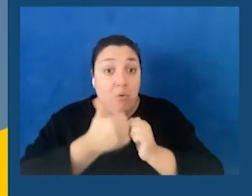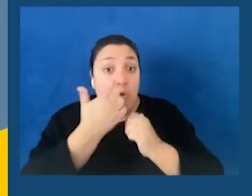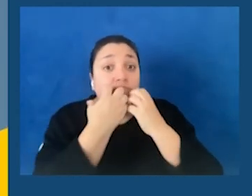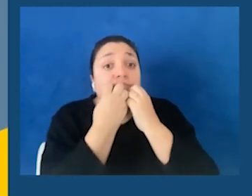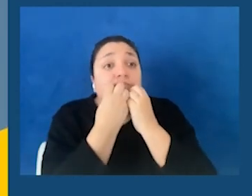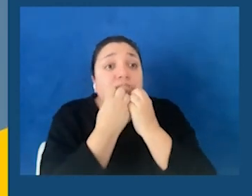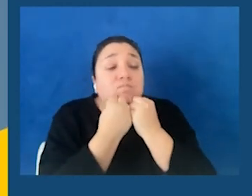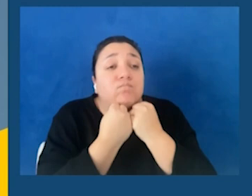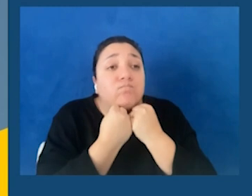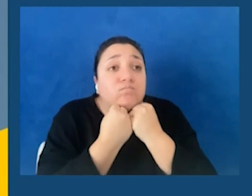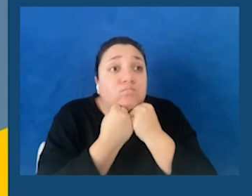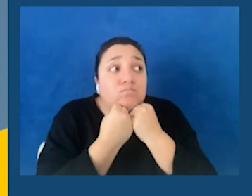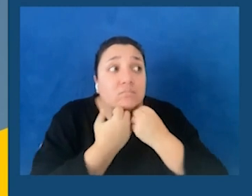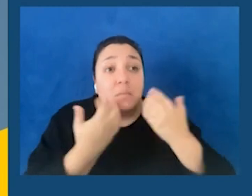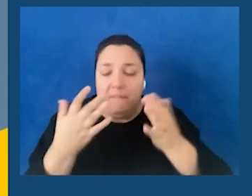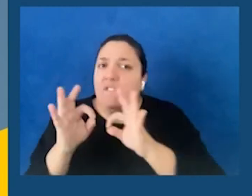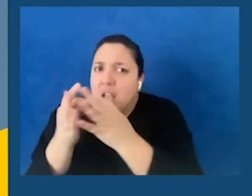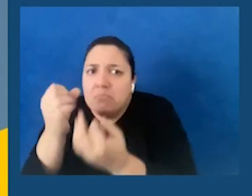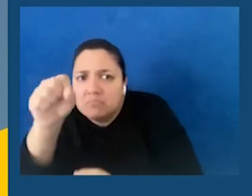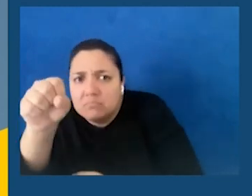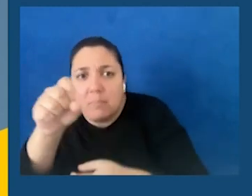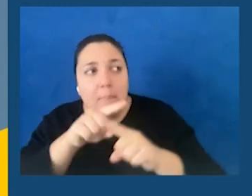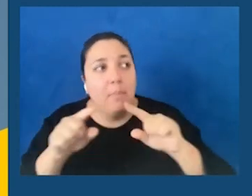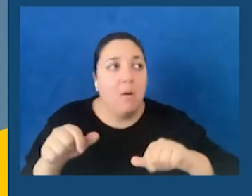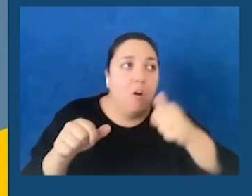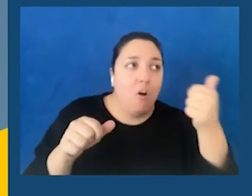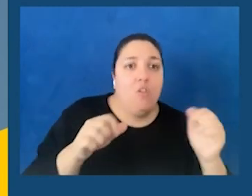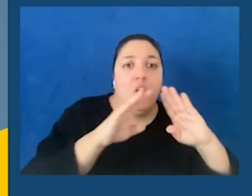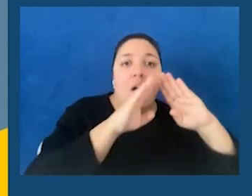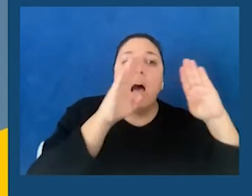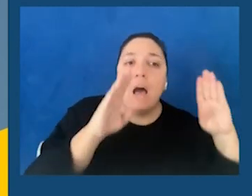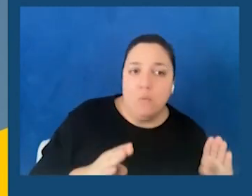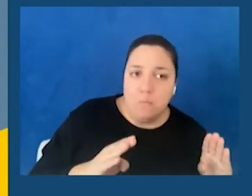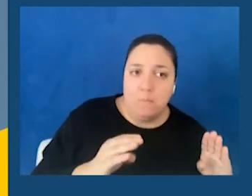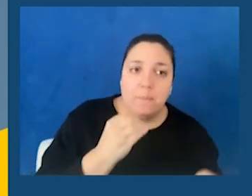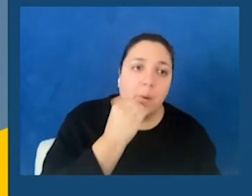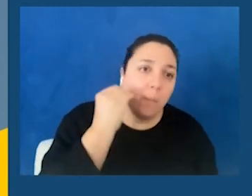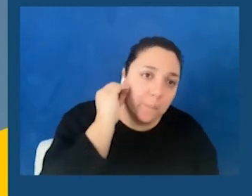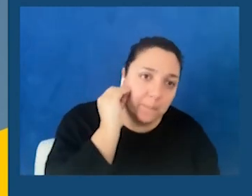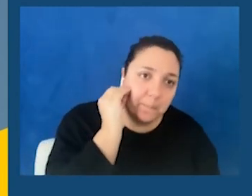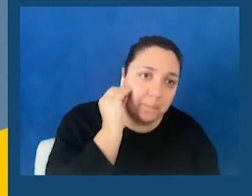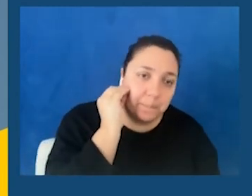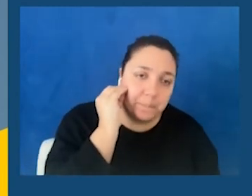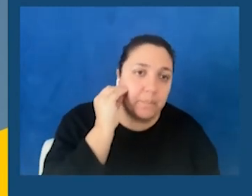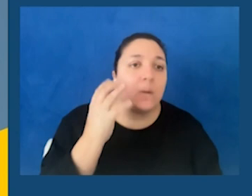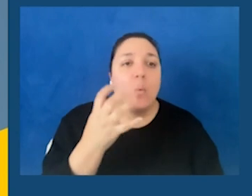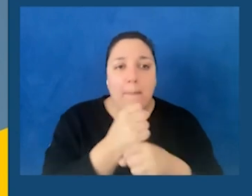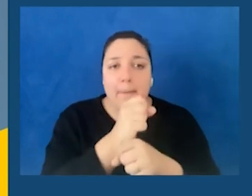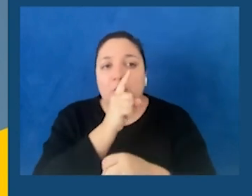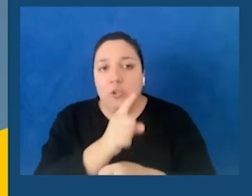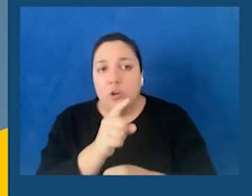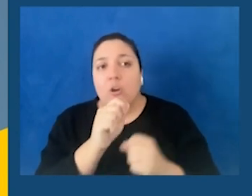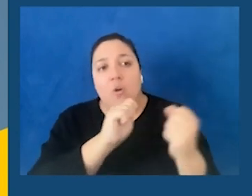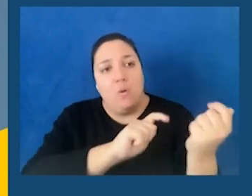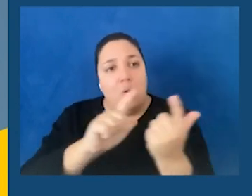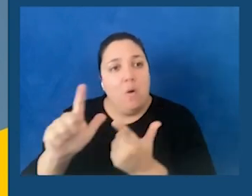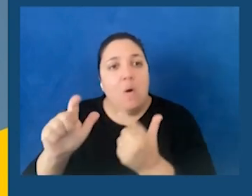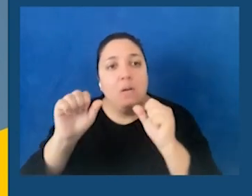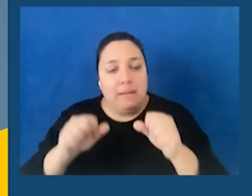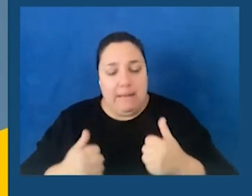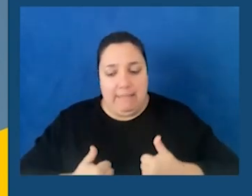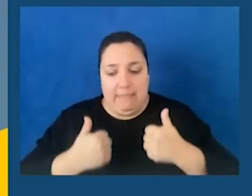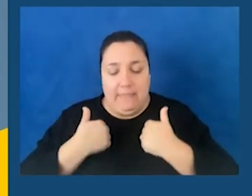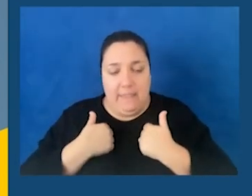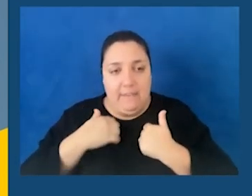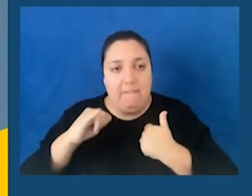our home, I want to make sure that we continue making sure that everyone has access to living the American dream,